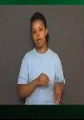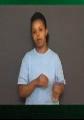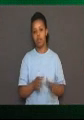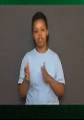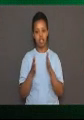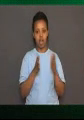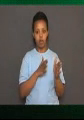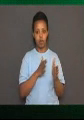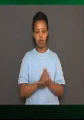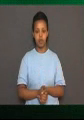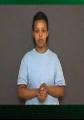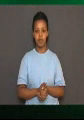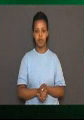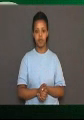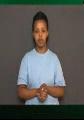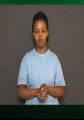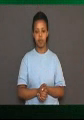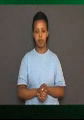Students, let's get ready.